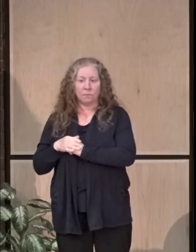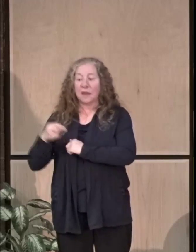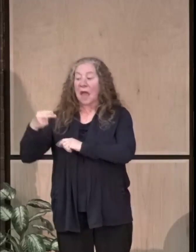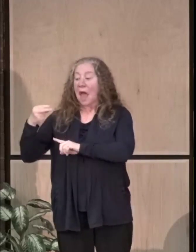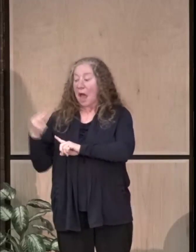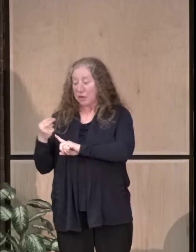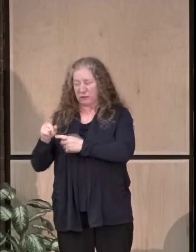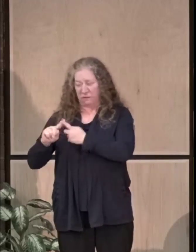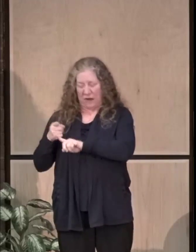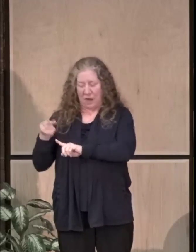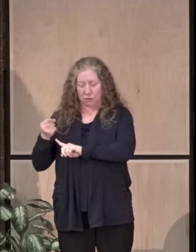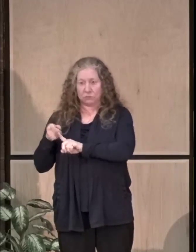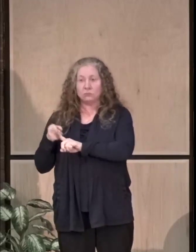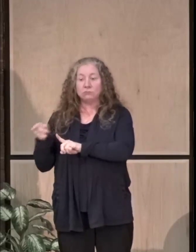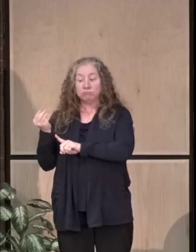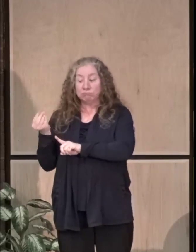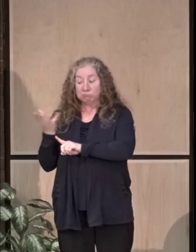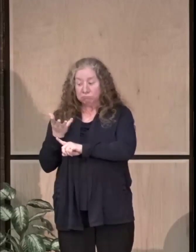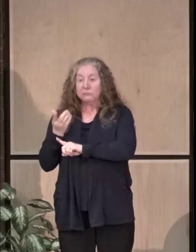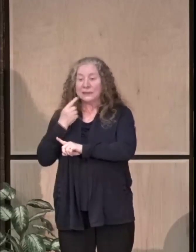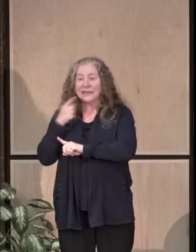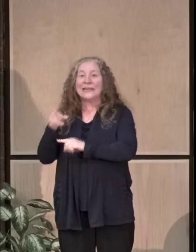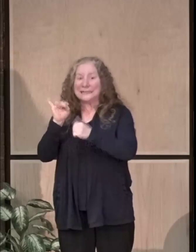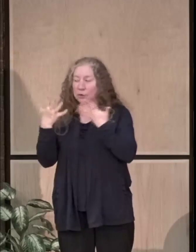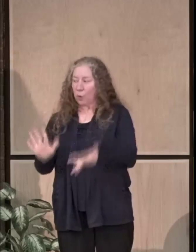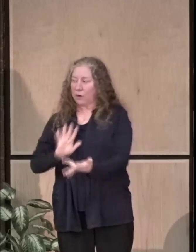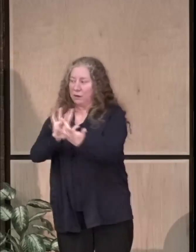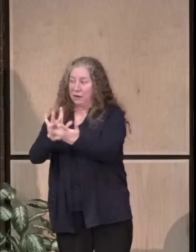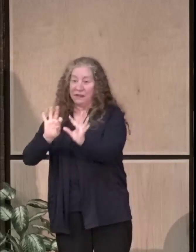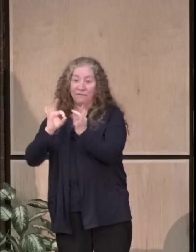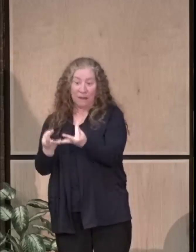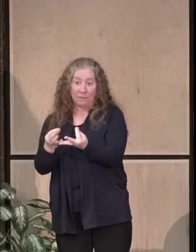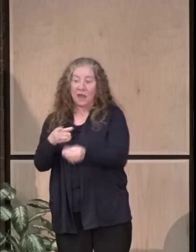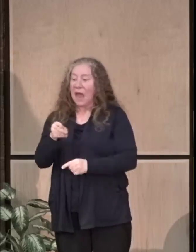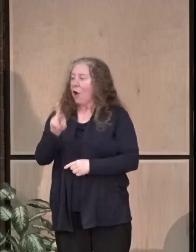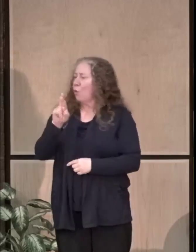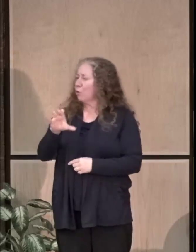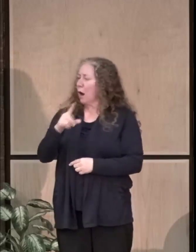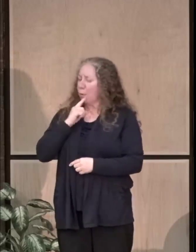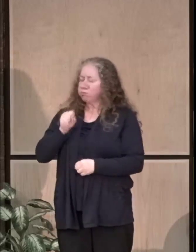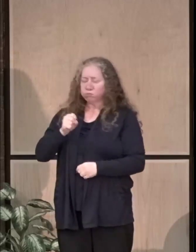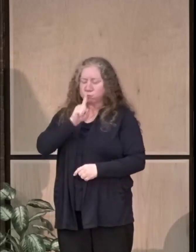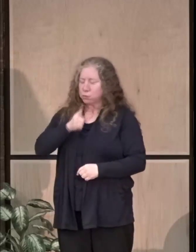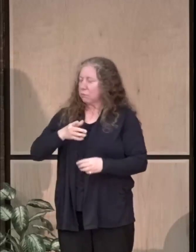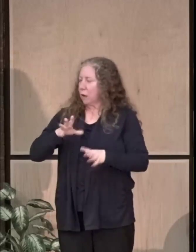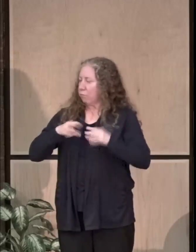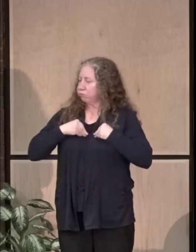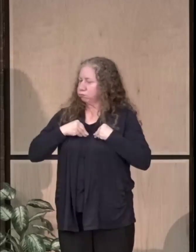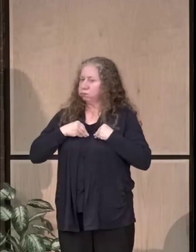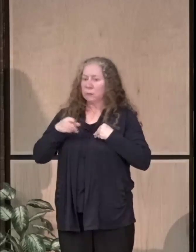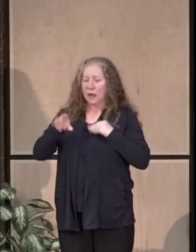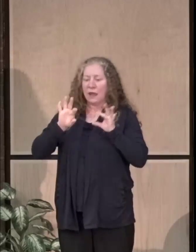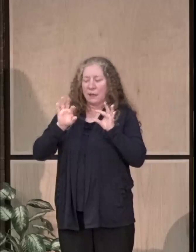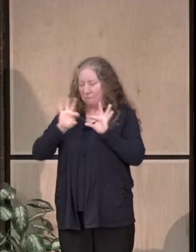Hodgson had indicated that he had reached out to the family and Card consented to having his family remove